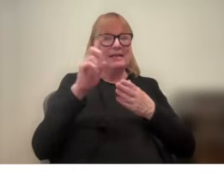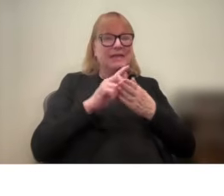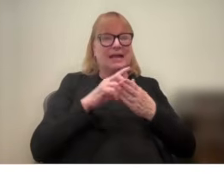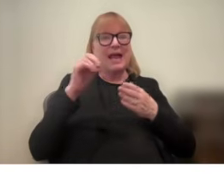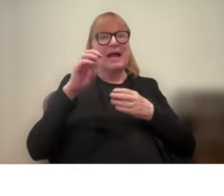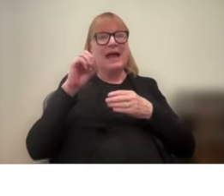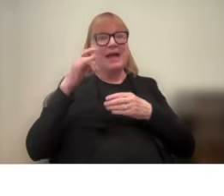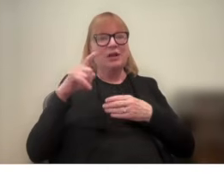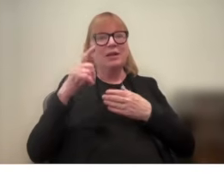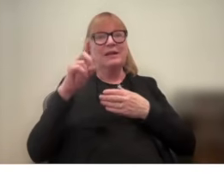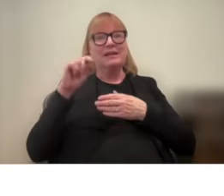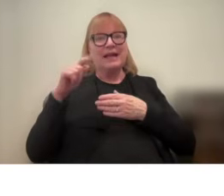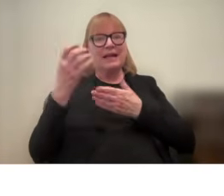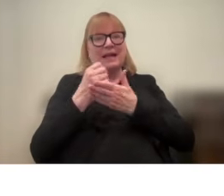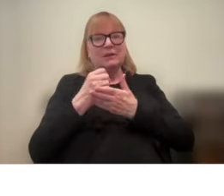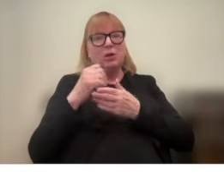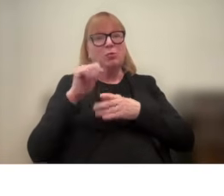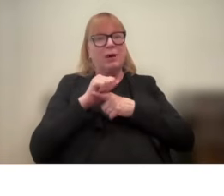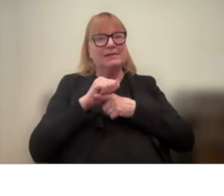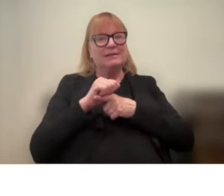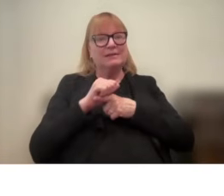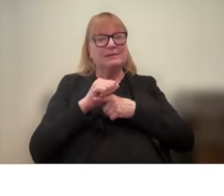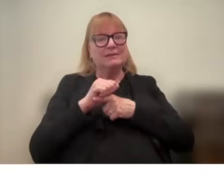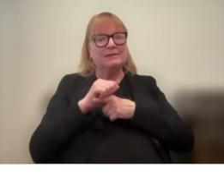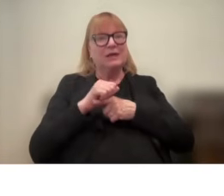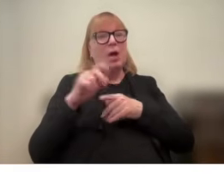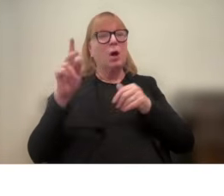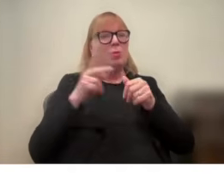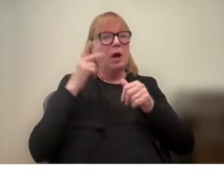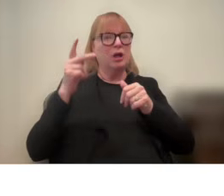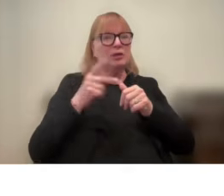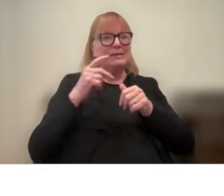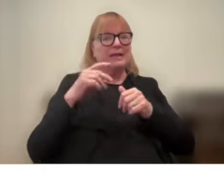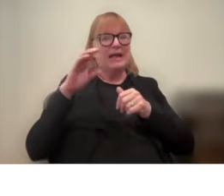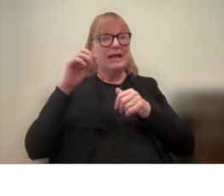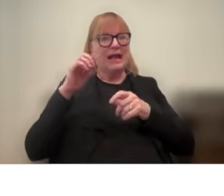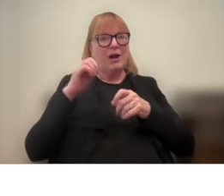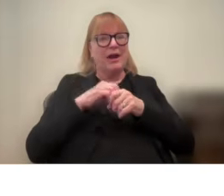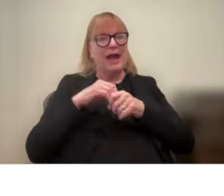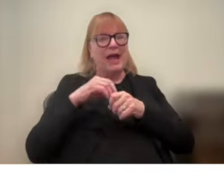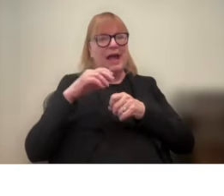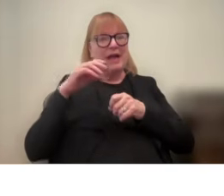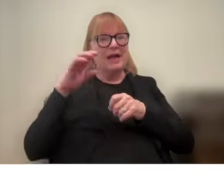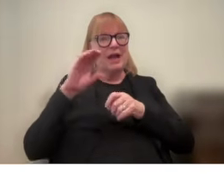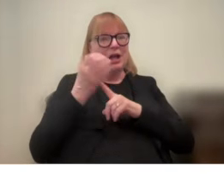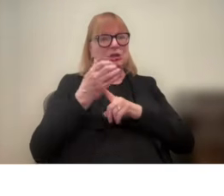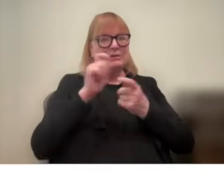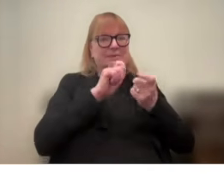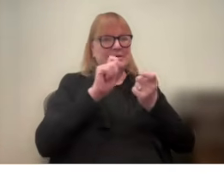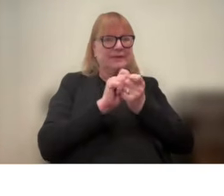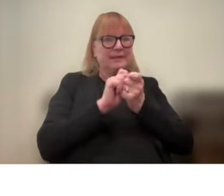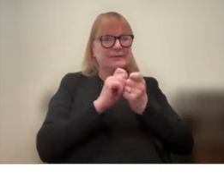and ethical data collection that practices prioritizing care, intimacy, and cultural specificity.